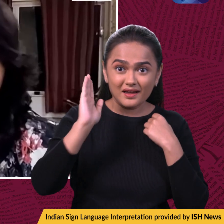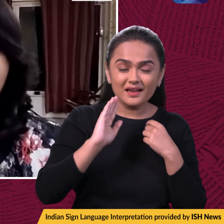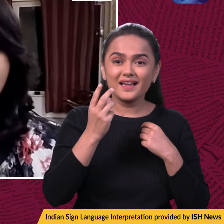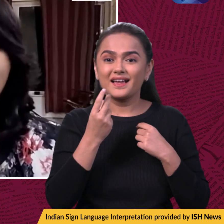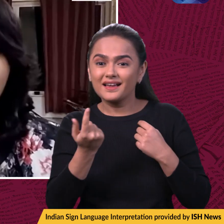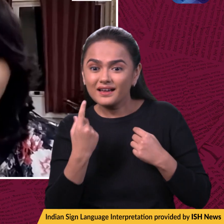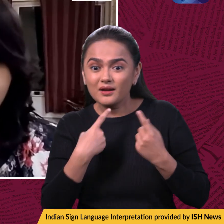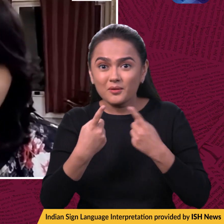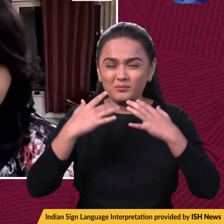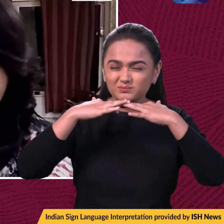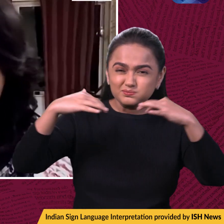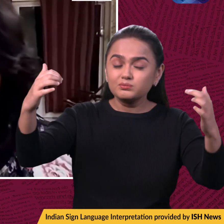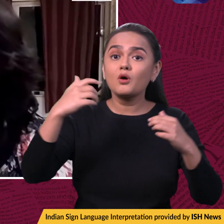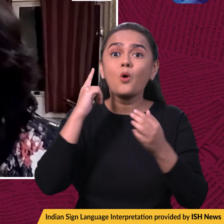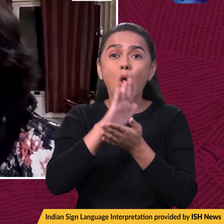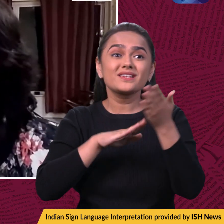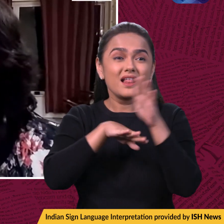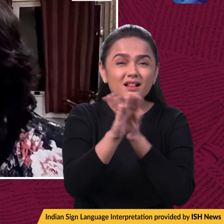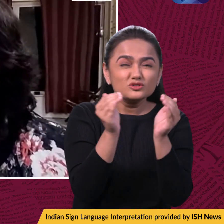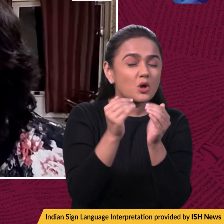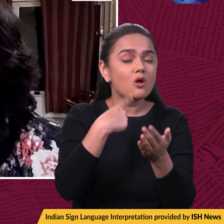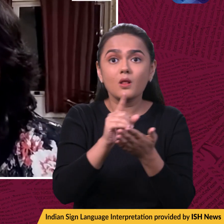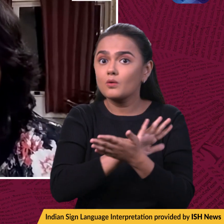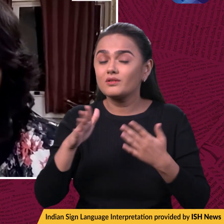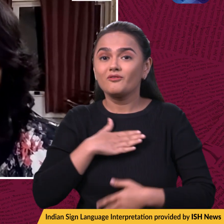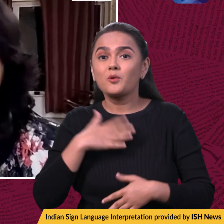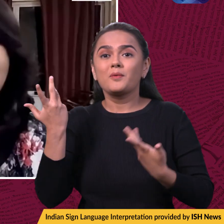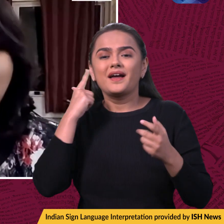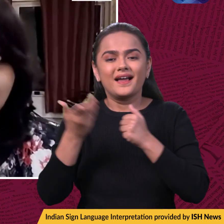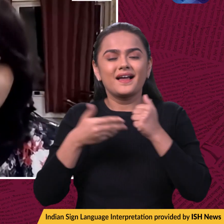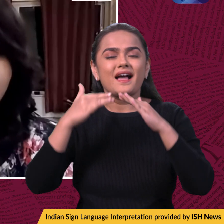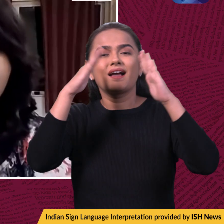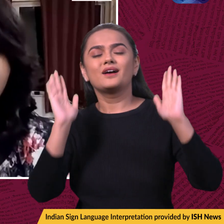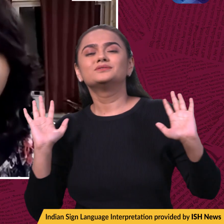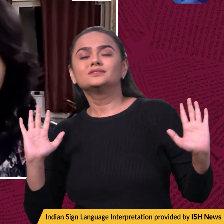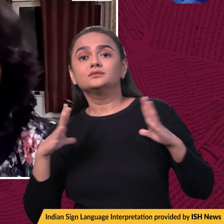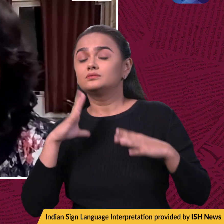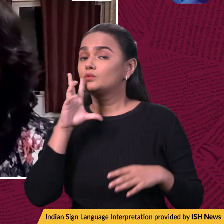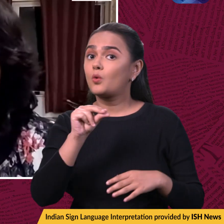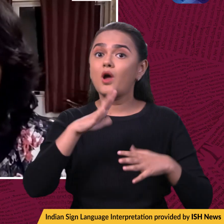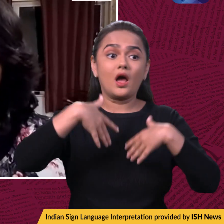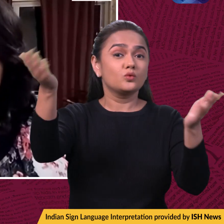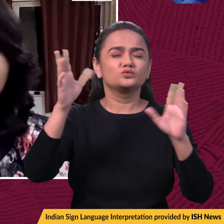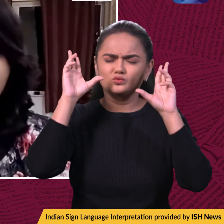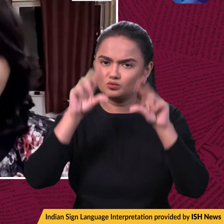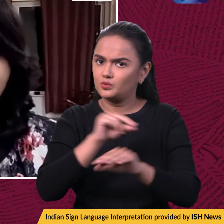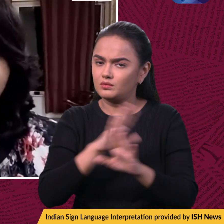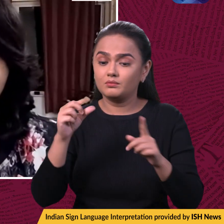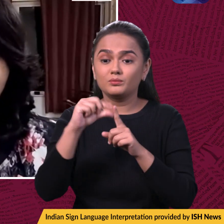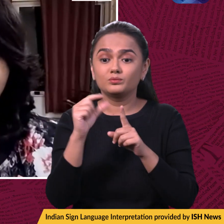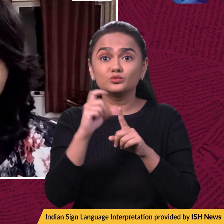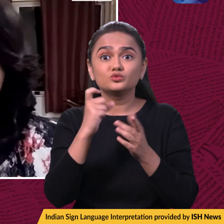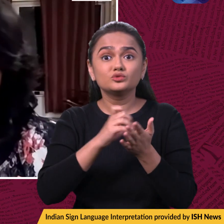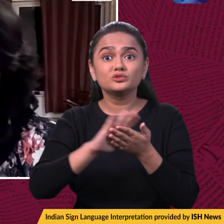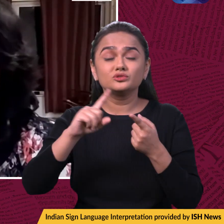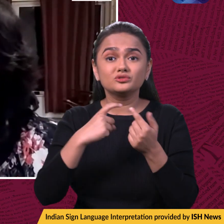and concerts are not allowed in hotels, entertainment venues, farmhouses and public places. Puducherry, for